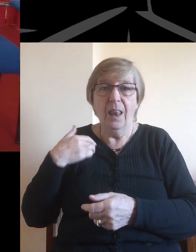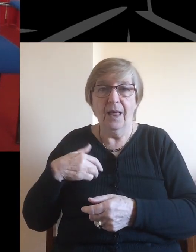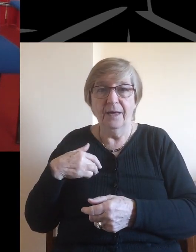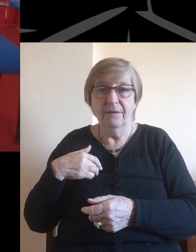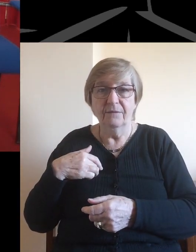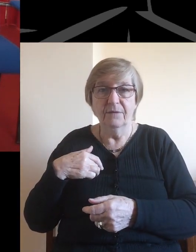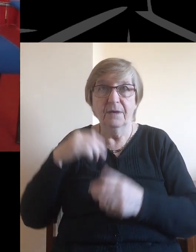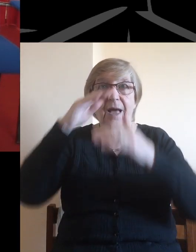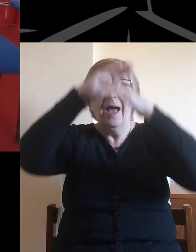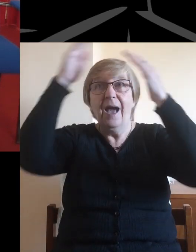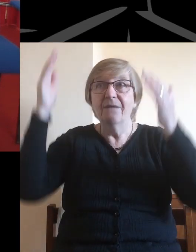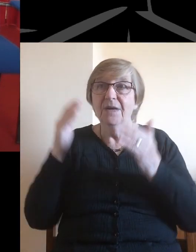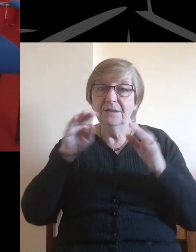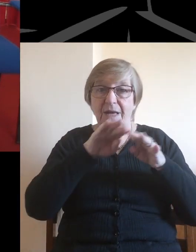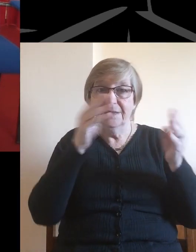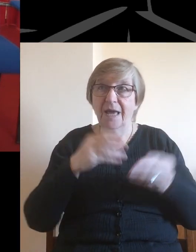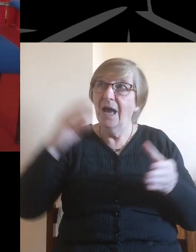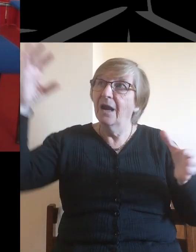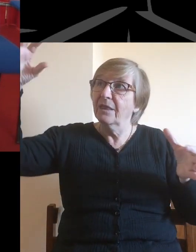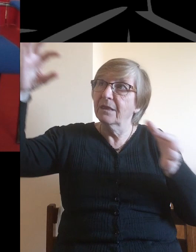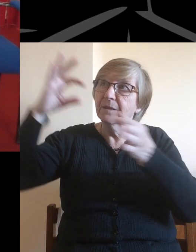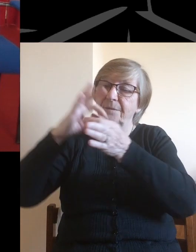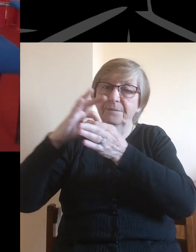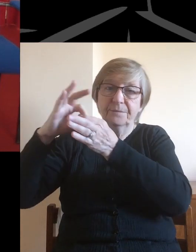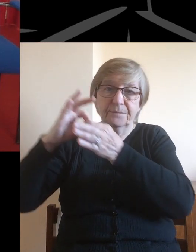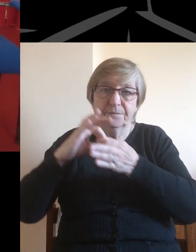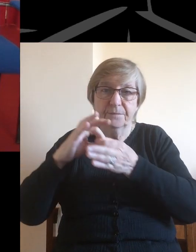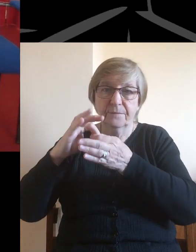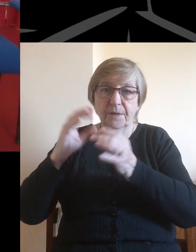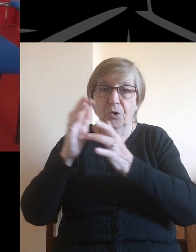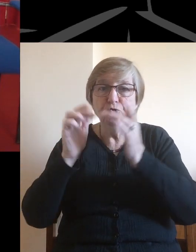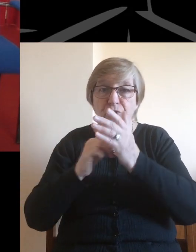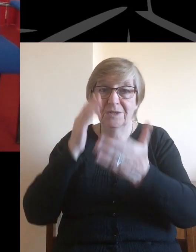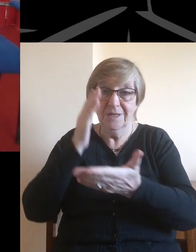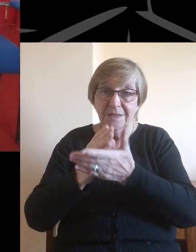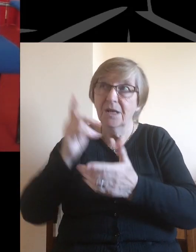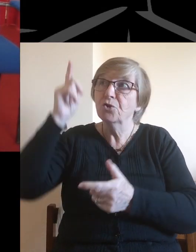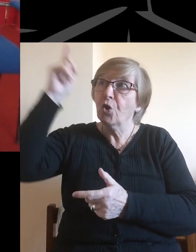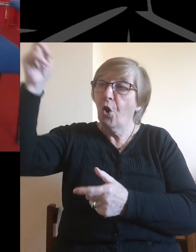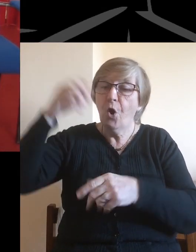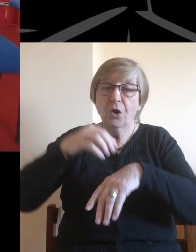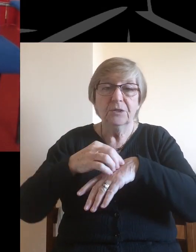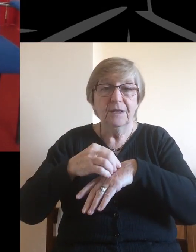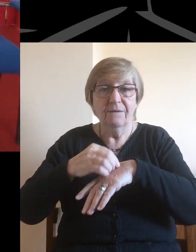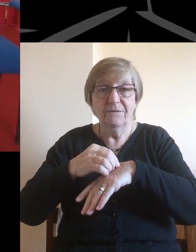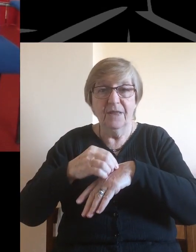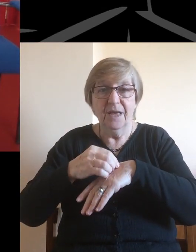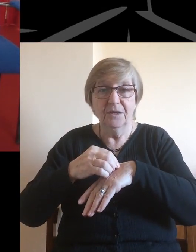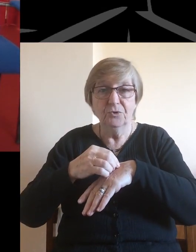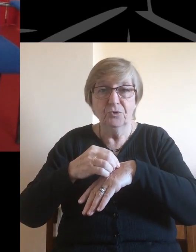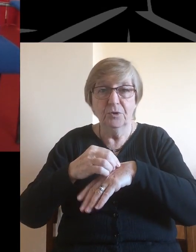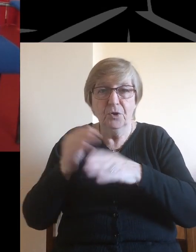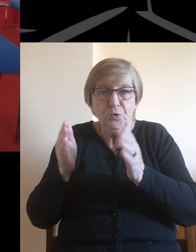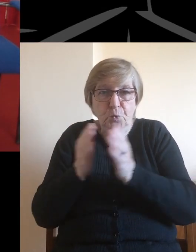earth intersect. Jesus is God in the flesh, deity squeezed into human form.